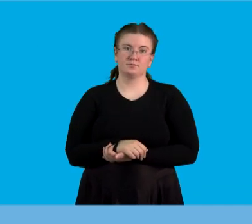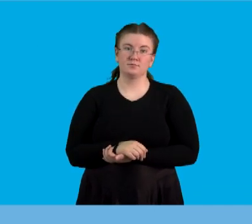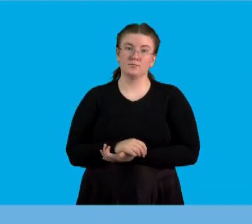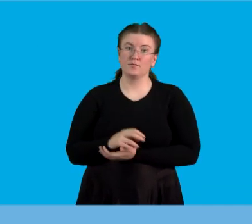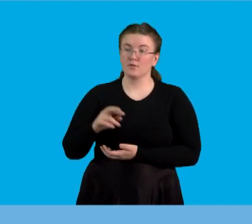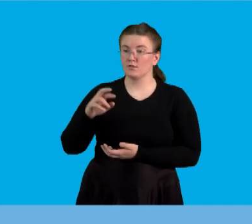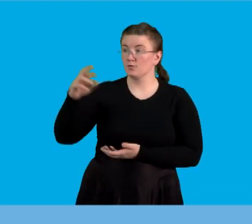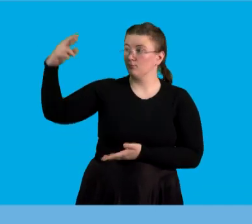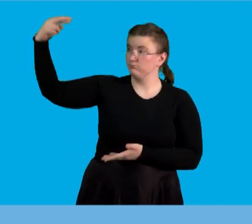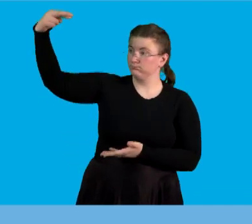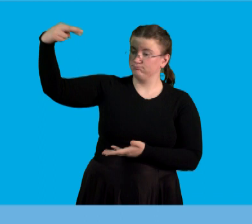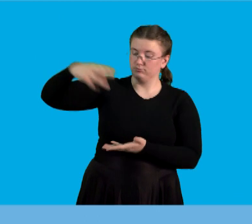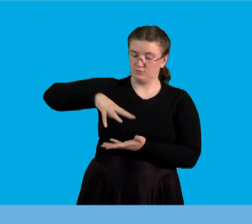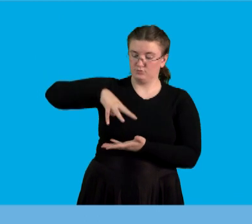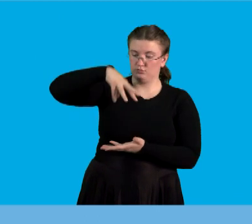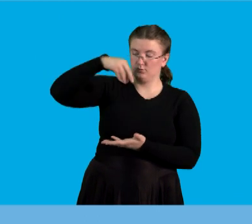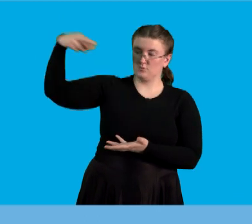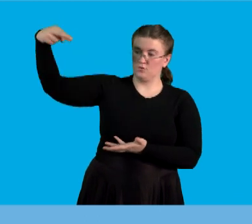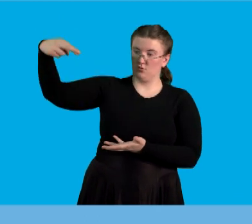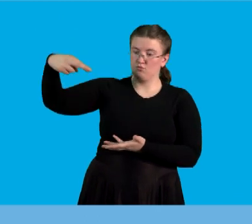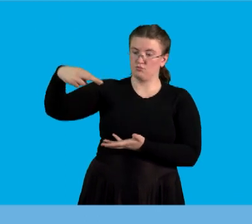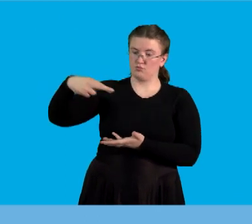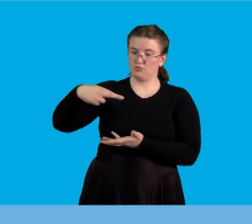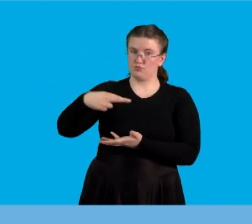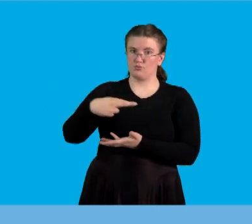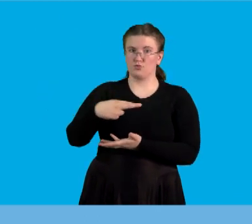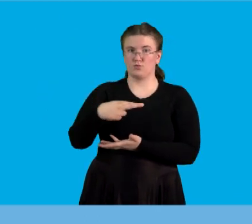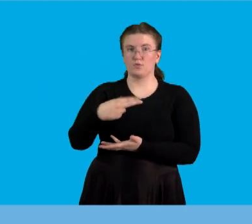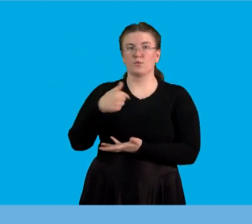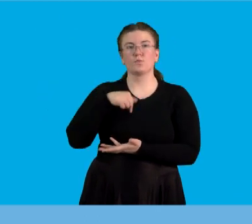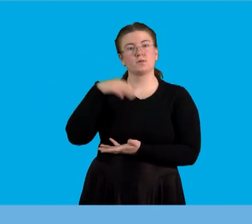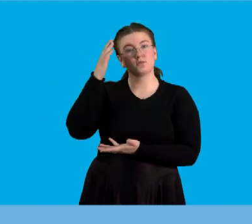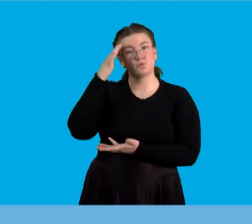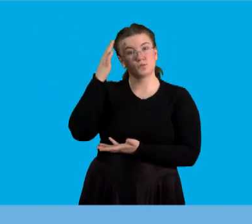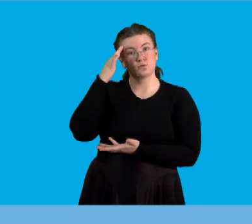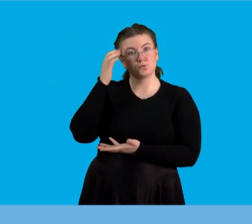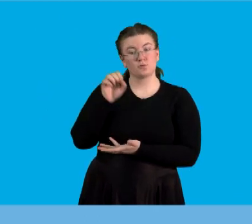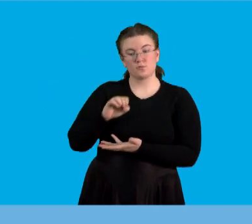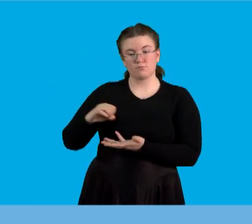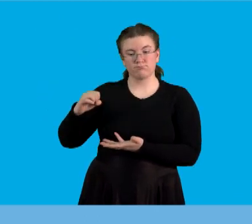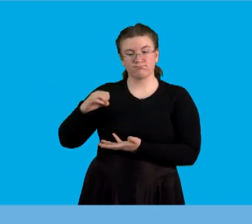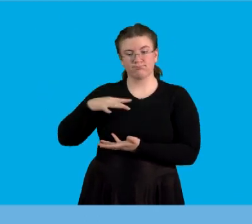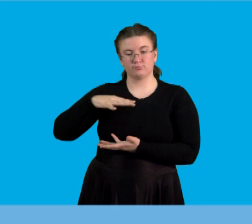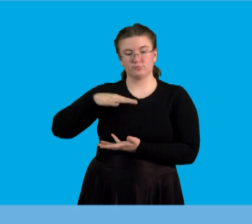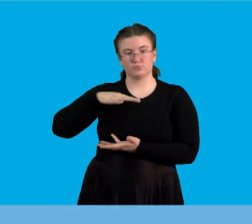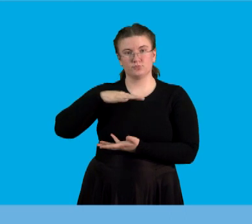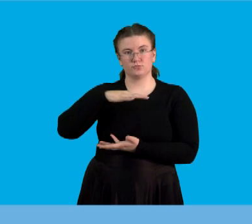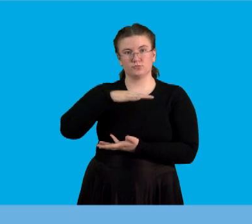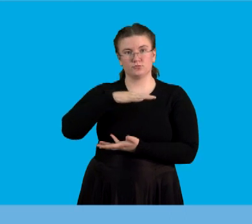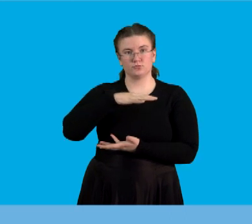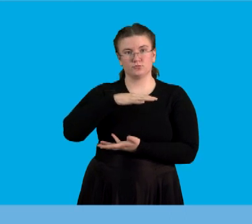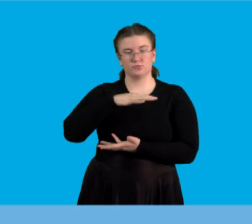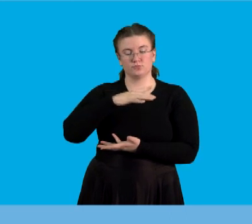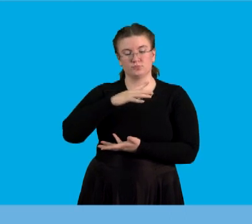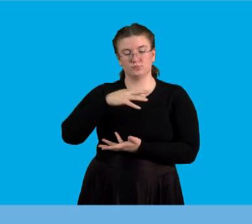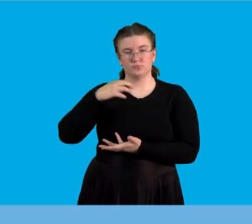Now, this ray, it is moving into a different medium. And if it moves into a different medium, we know that it's going to be refracted.